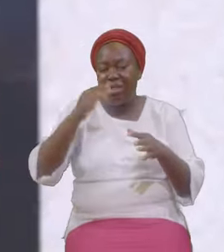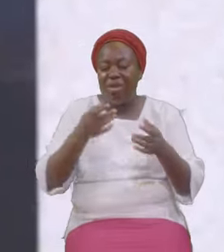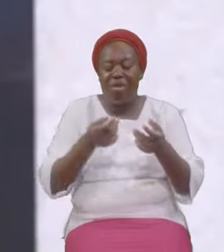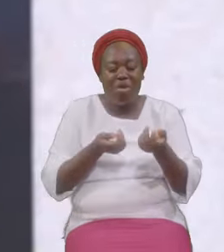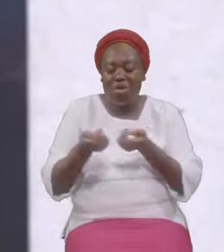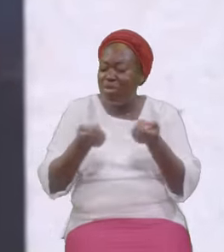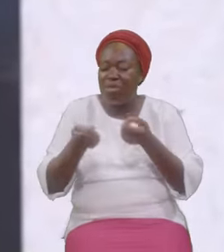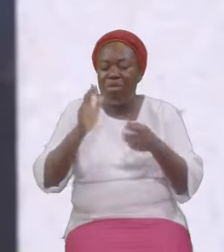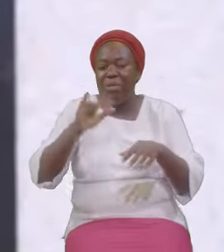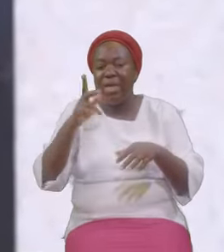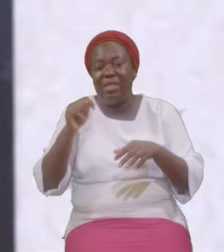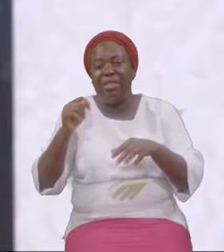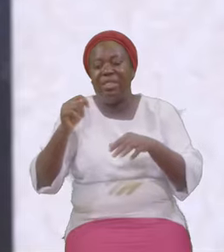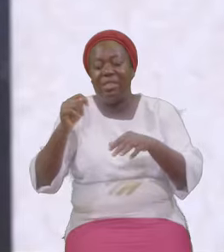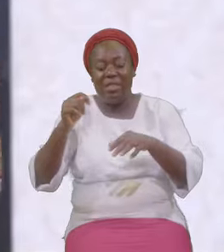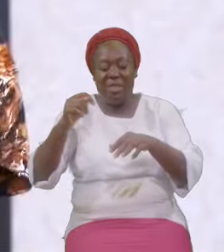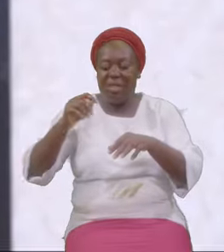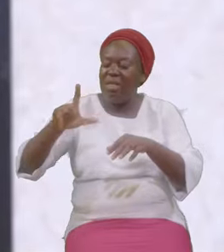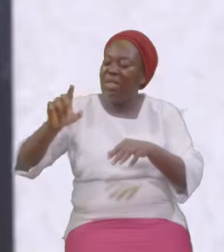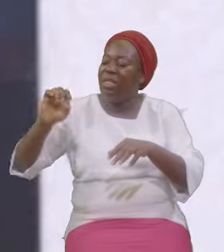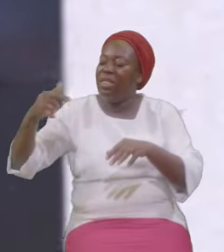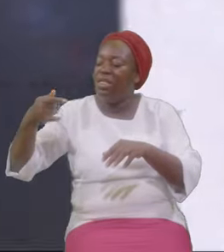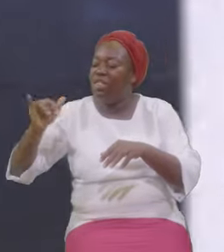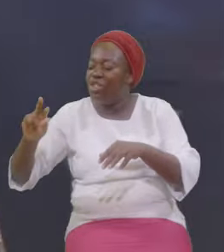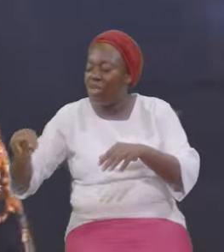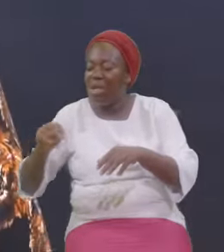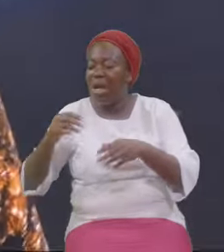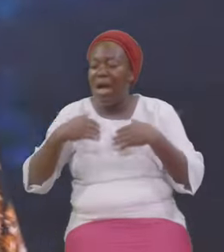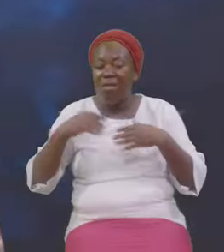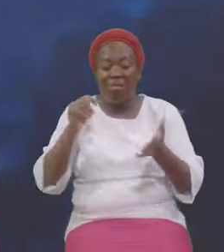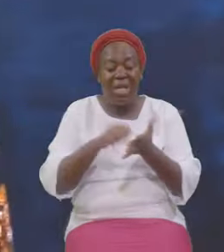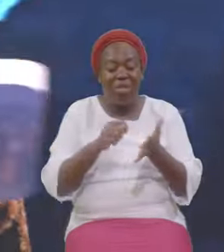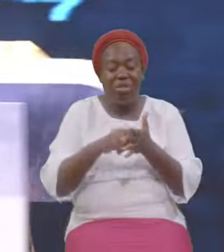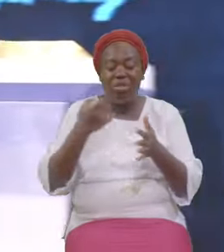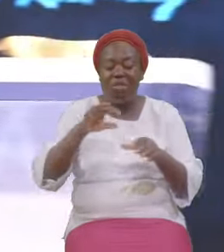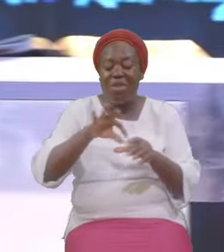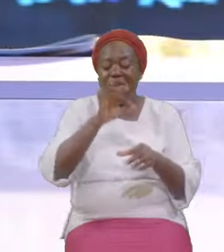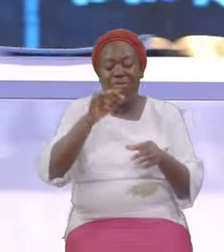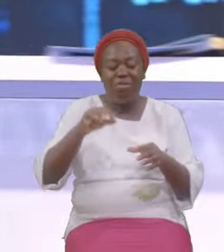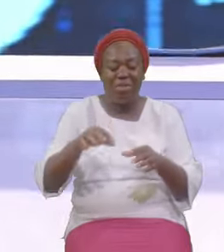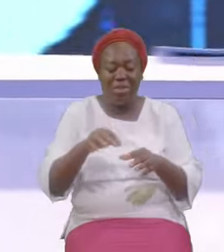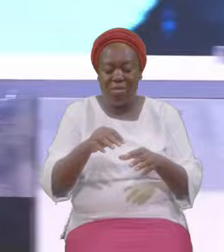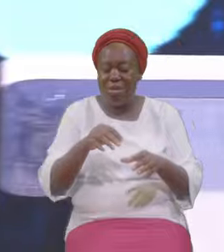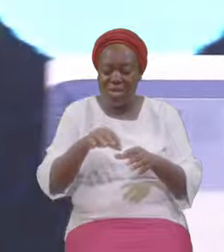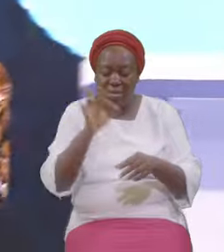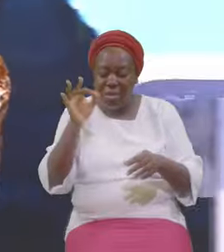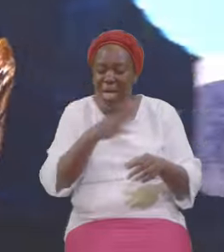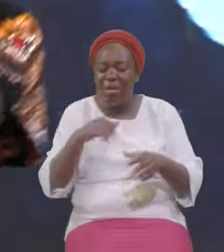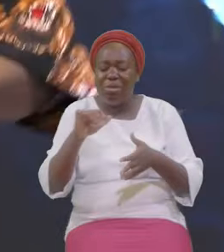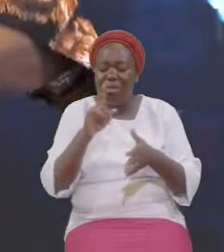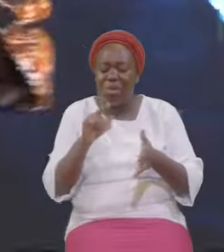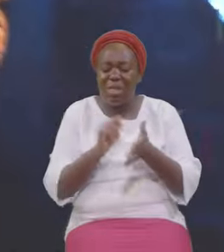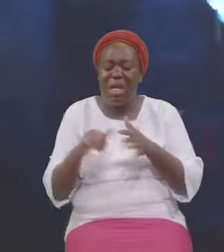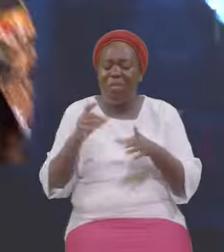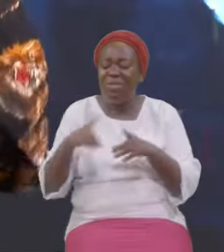2,000 evil spirits. And those evil spirits, they have different desires and different control